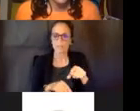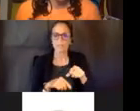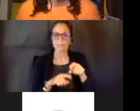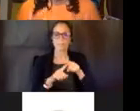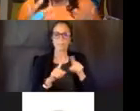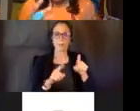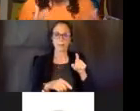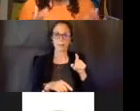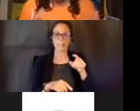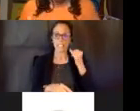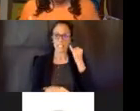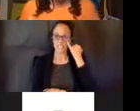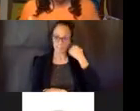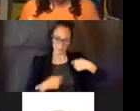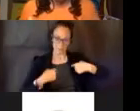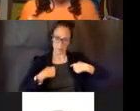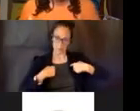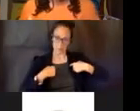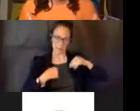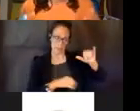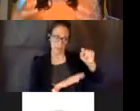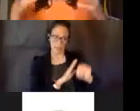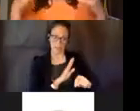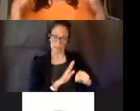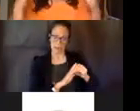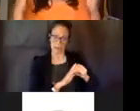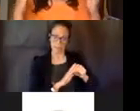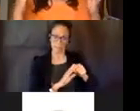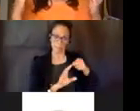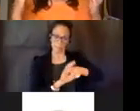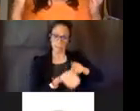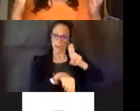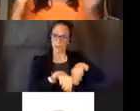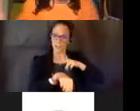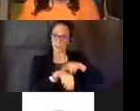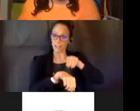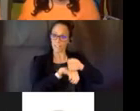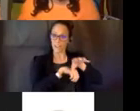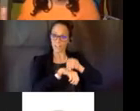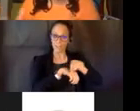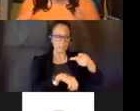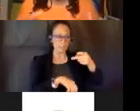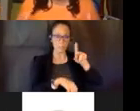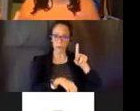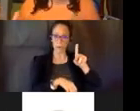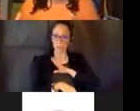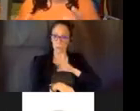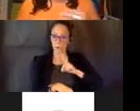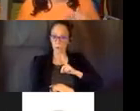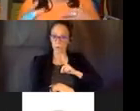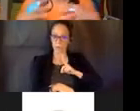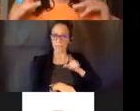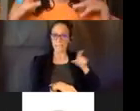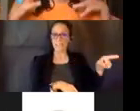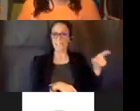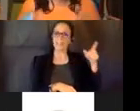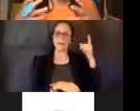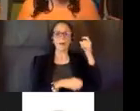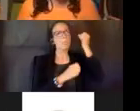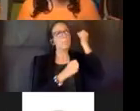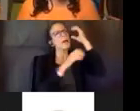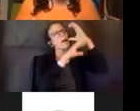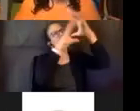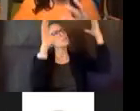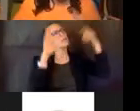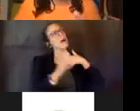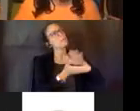Advisory Board. I was the only African-American on the board at the time. And he imagined me cleaning his house, but I made it funny in that I was trying to meet